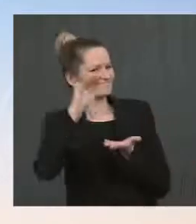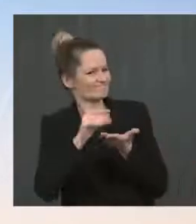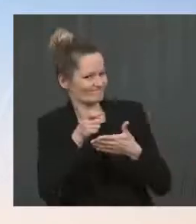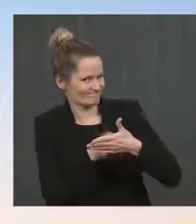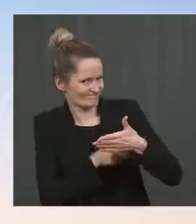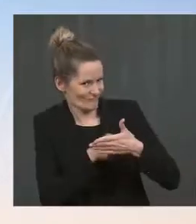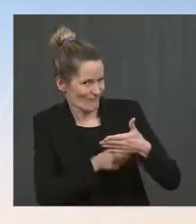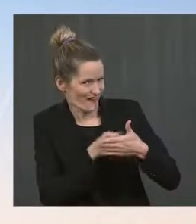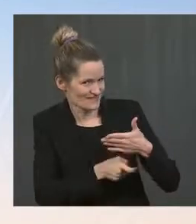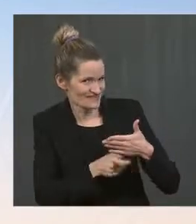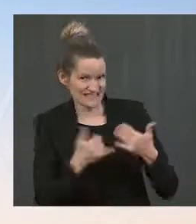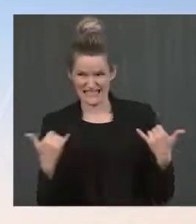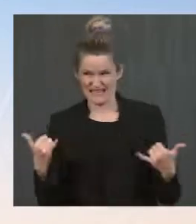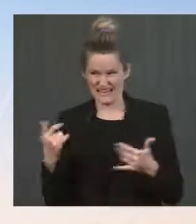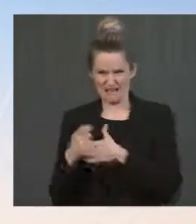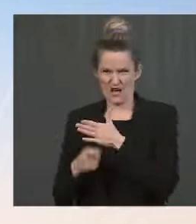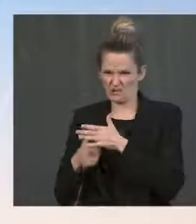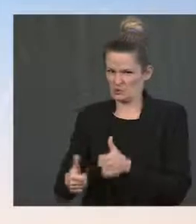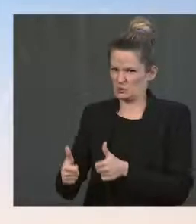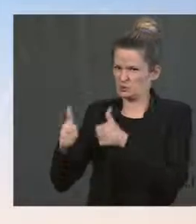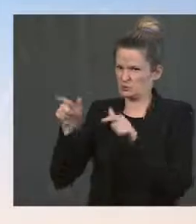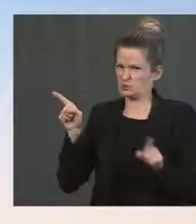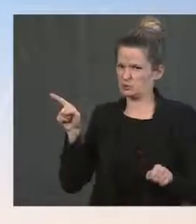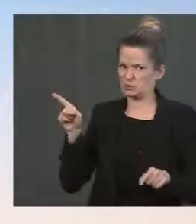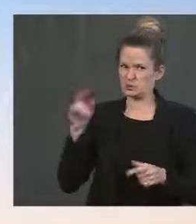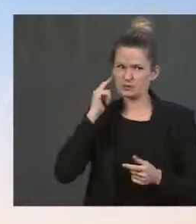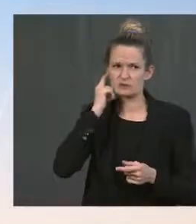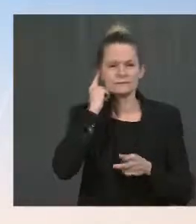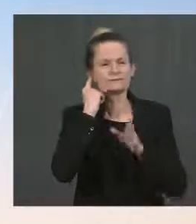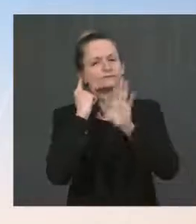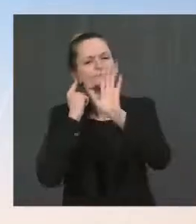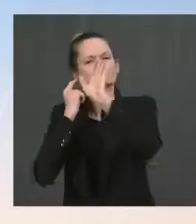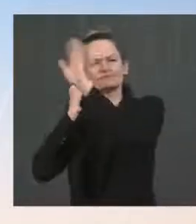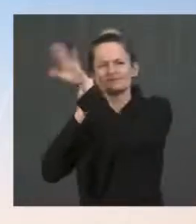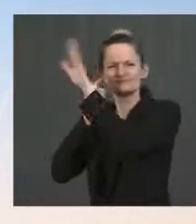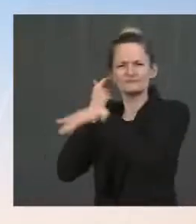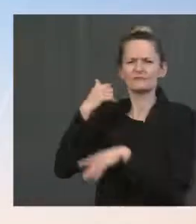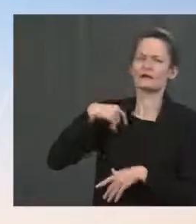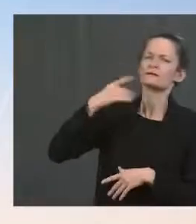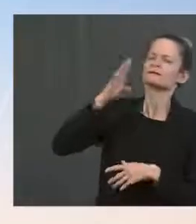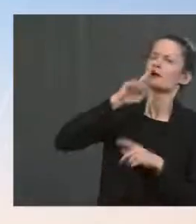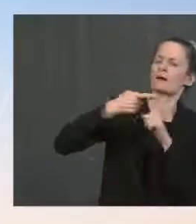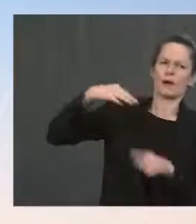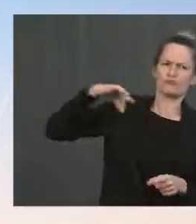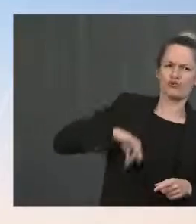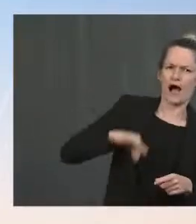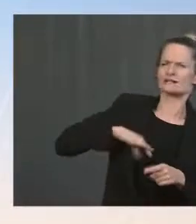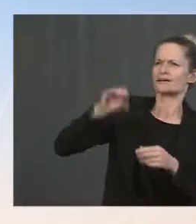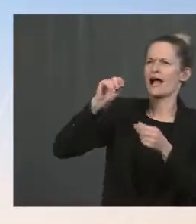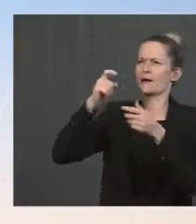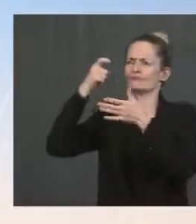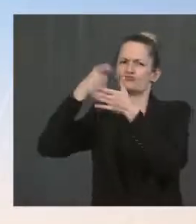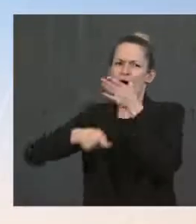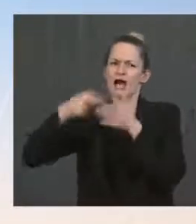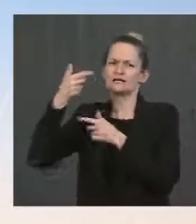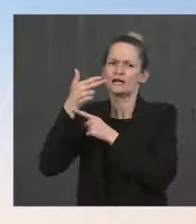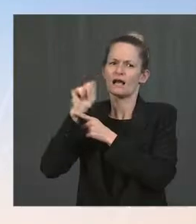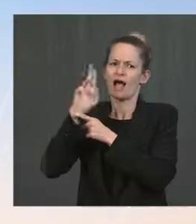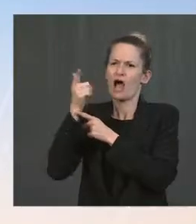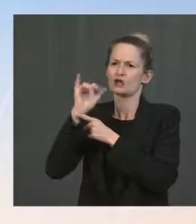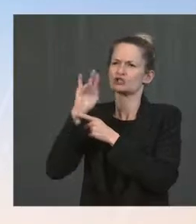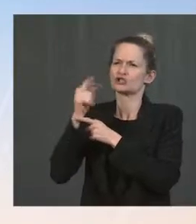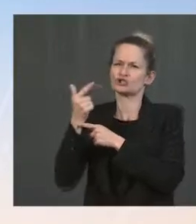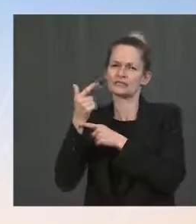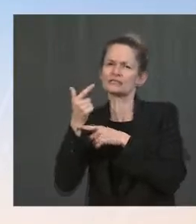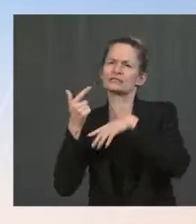But what about the profiteering versus price gouging? Well, look, again, if I'm losing $150 a head on my cattle, and the